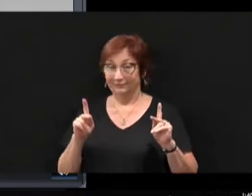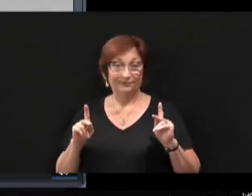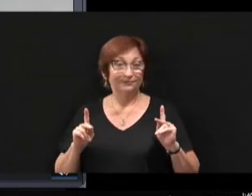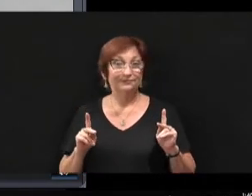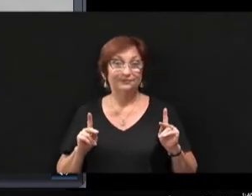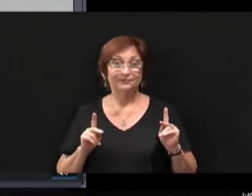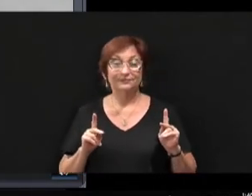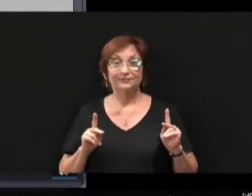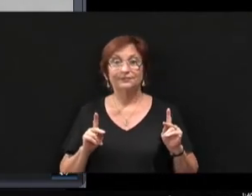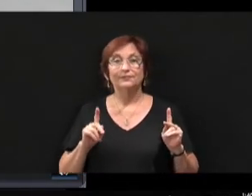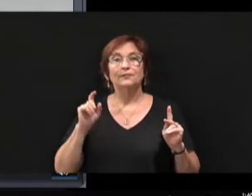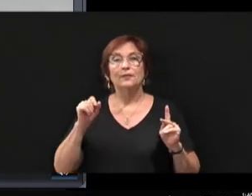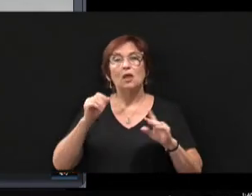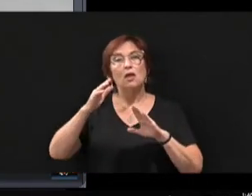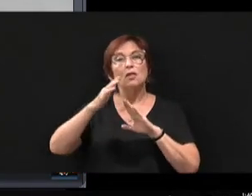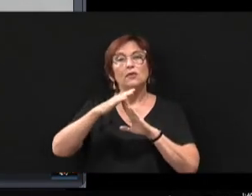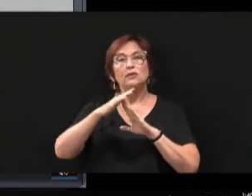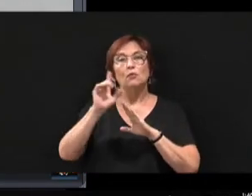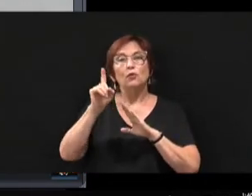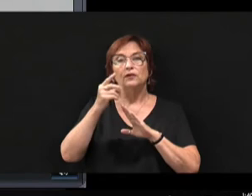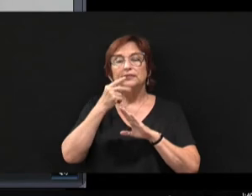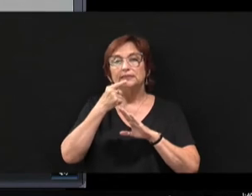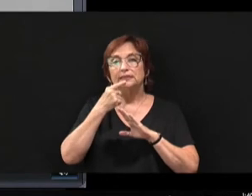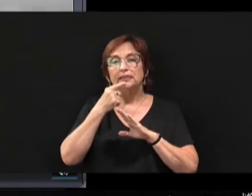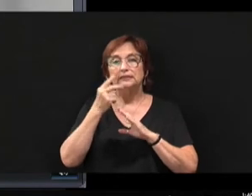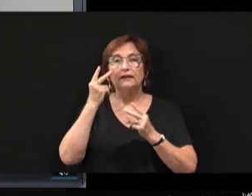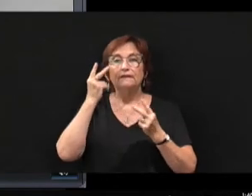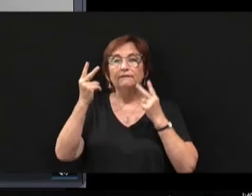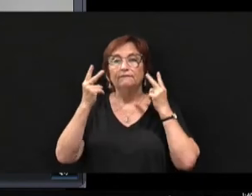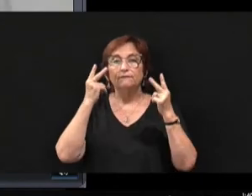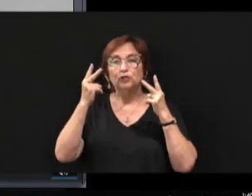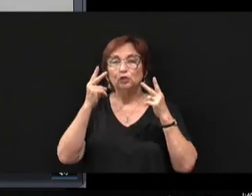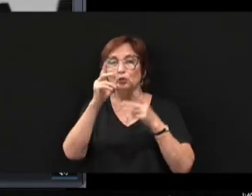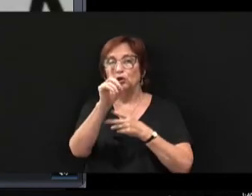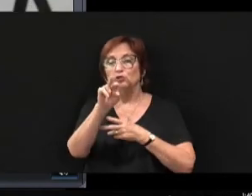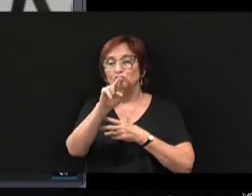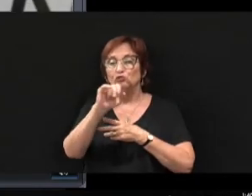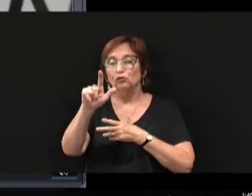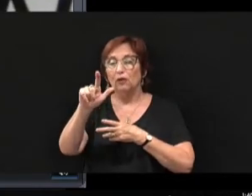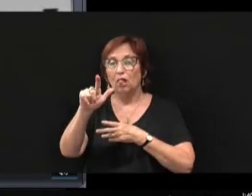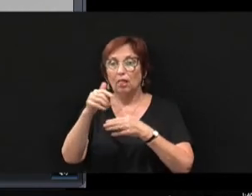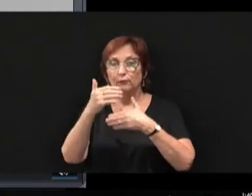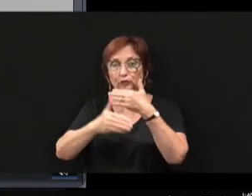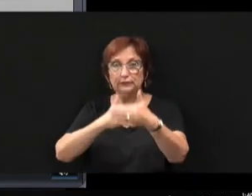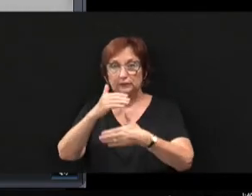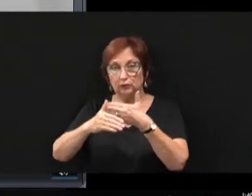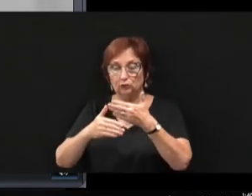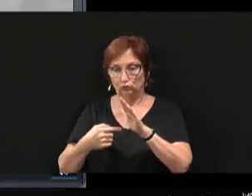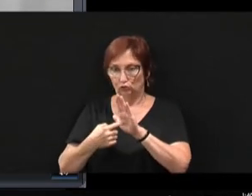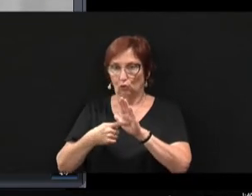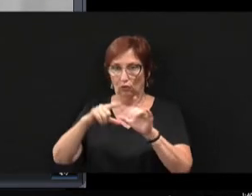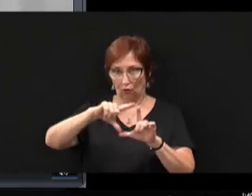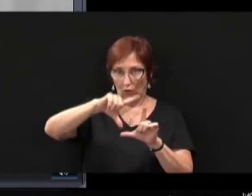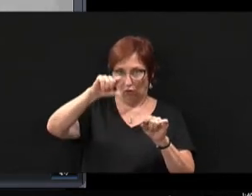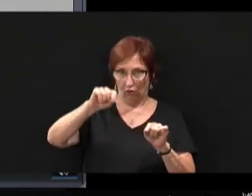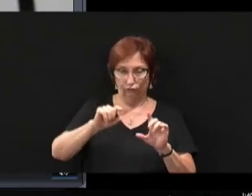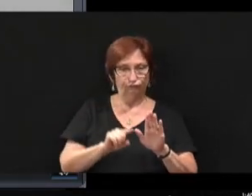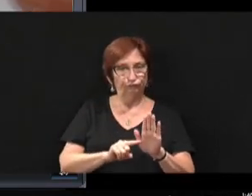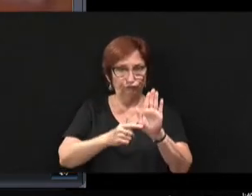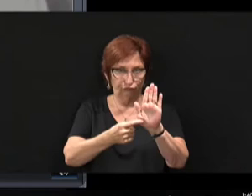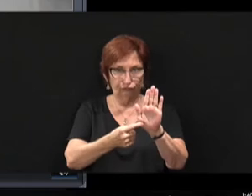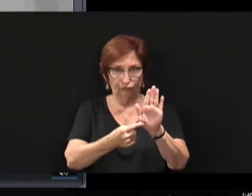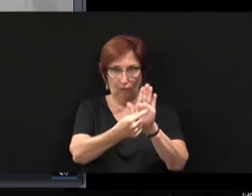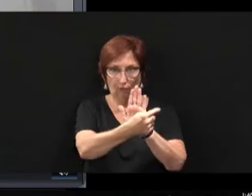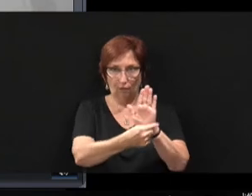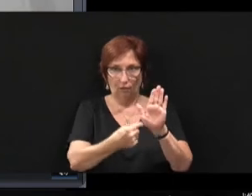So up here at the top where it says visual drill procedure, you show the card just as I did,